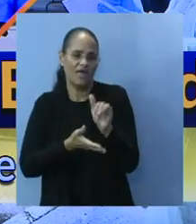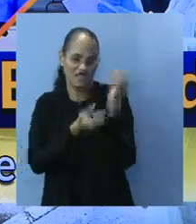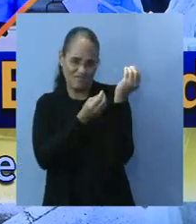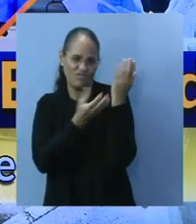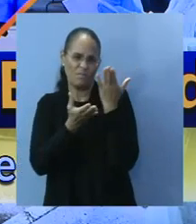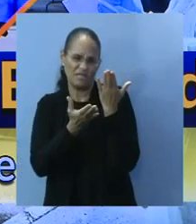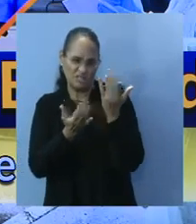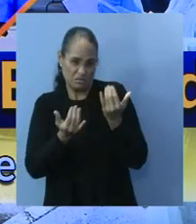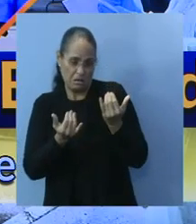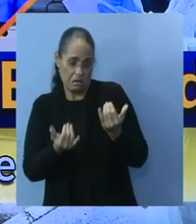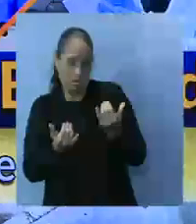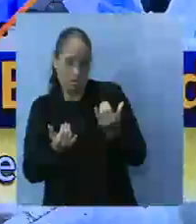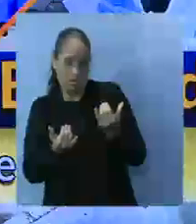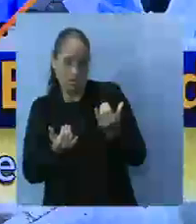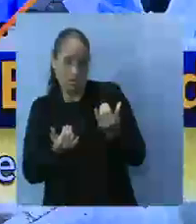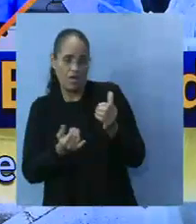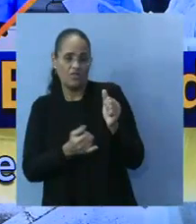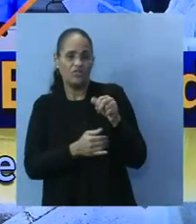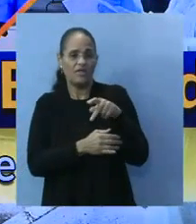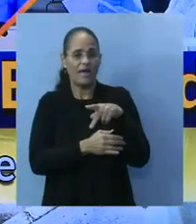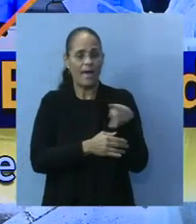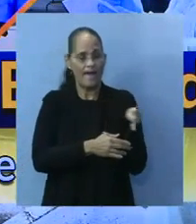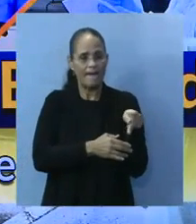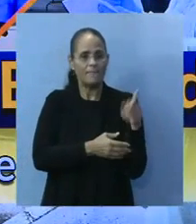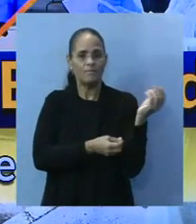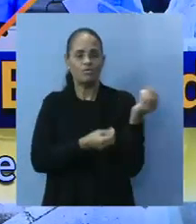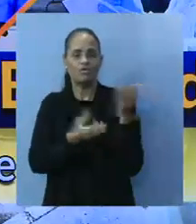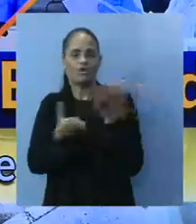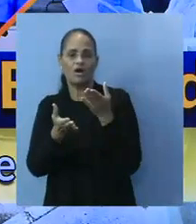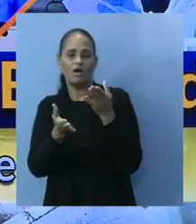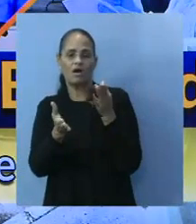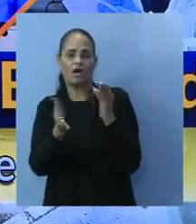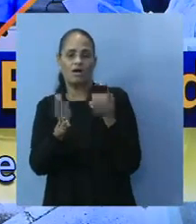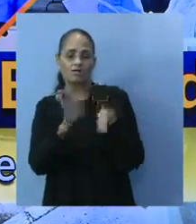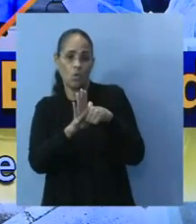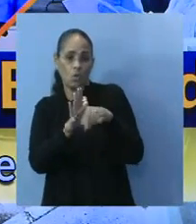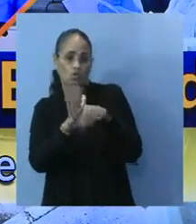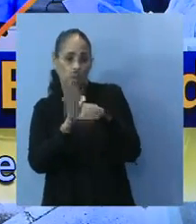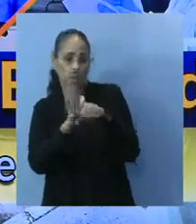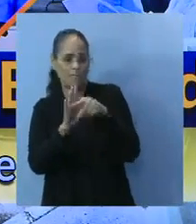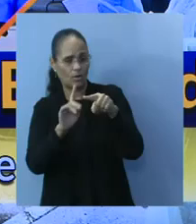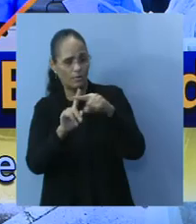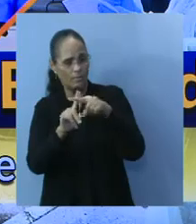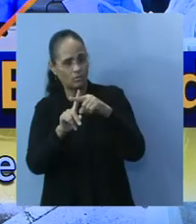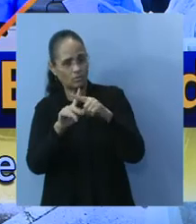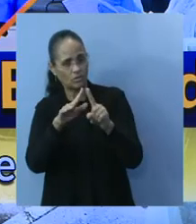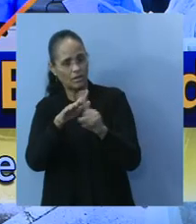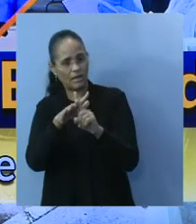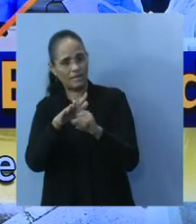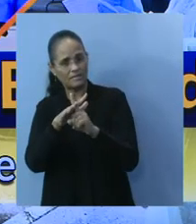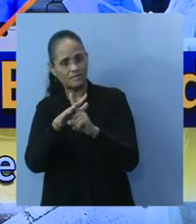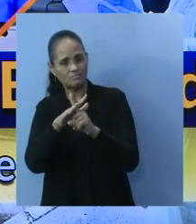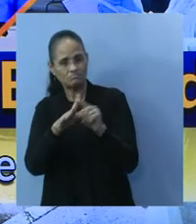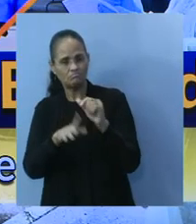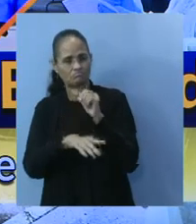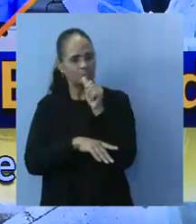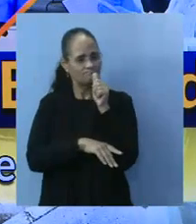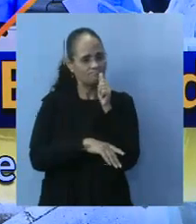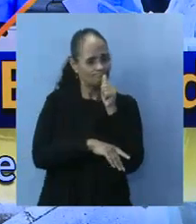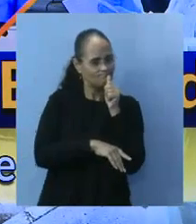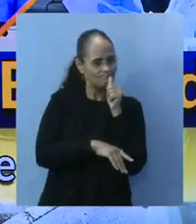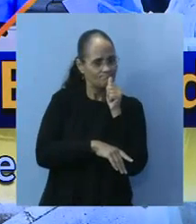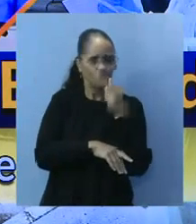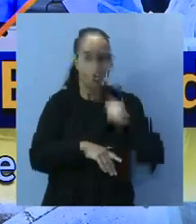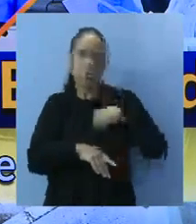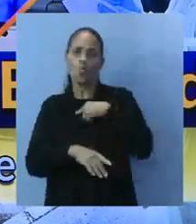data. The app is designed to provide notifications about a positive case anonymously.